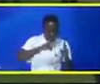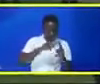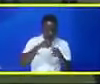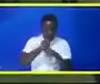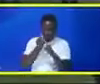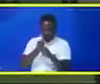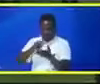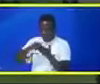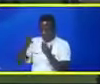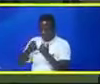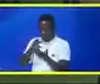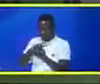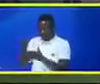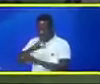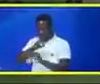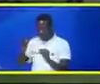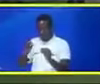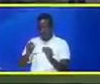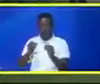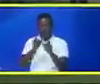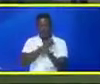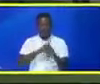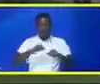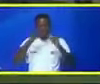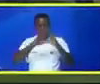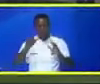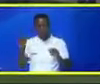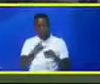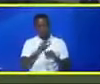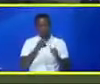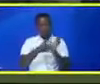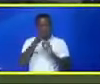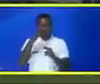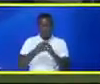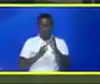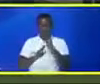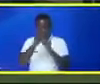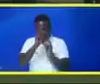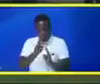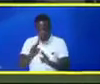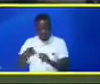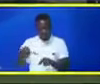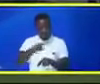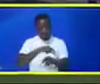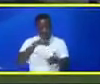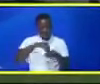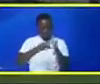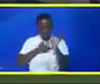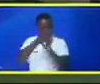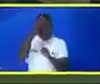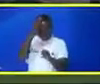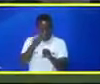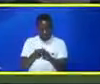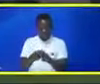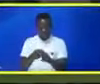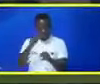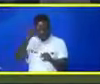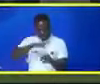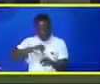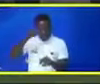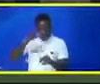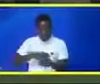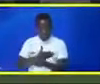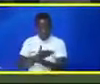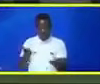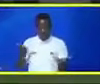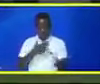of God does not fail. May the Lord bless you and may the Lord honor you in the name of Jesus. Brothers and sisters,